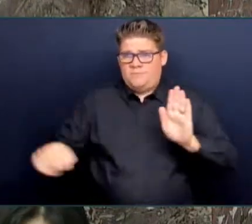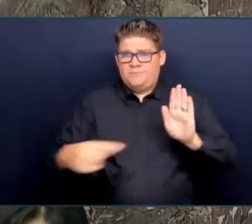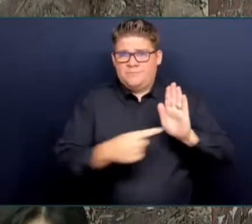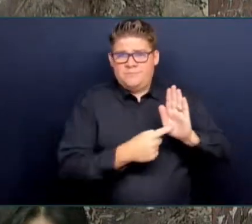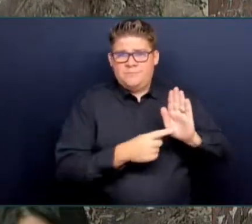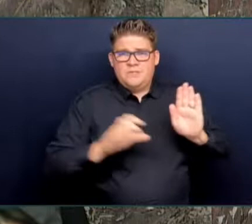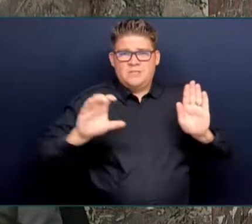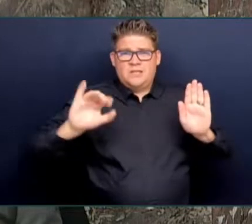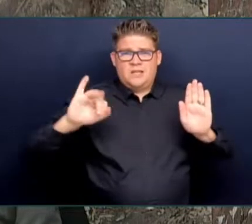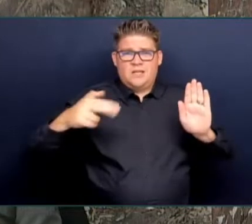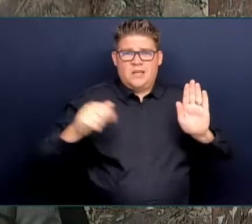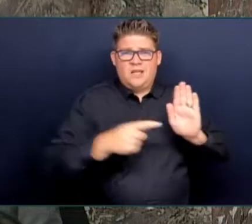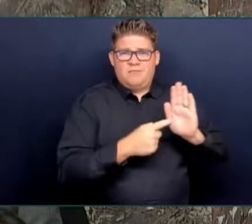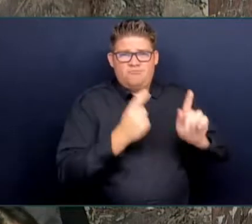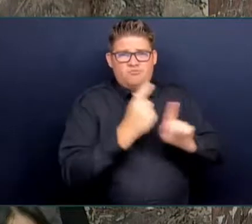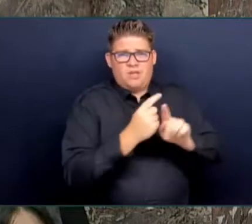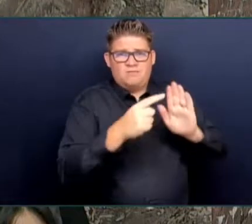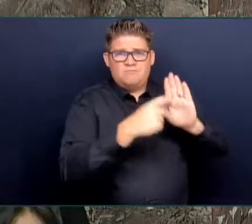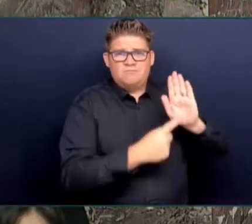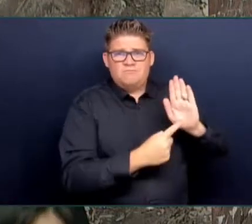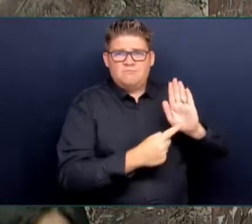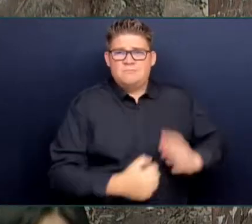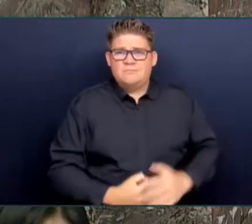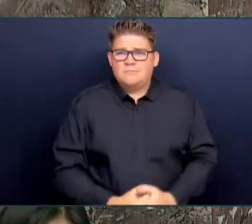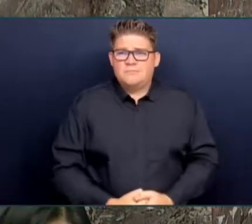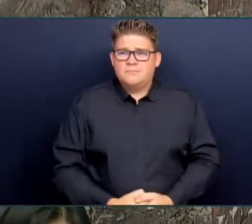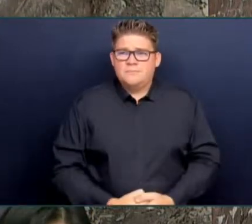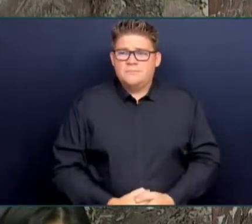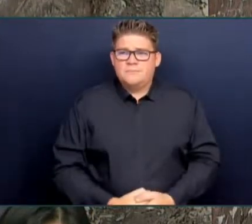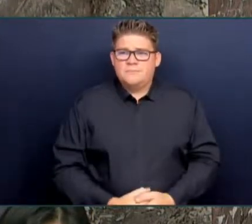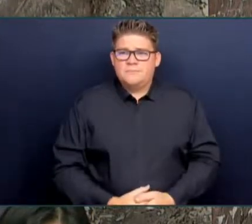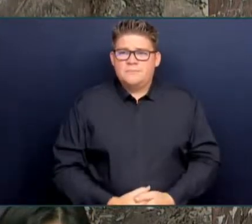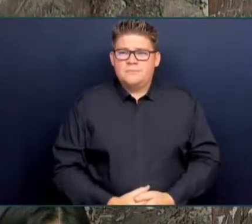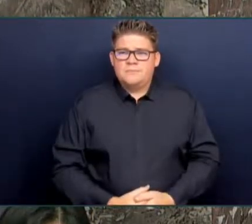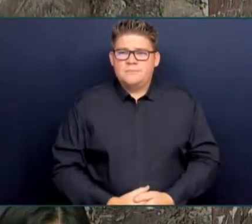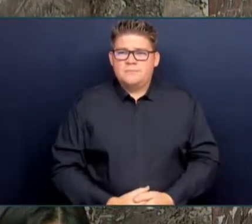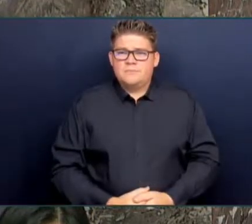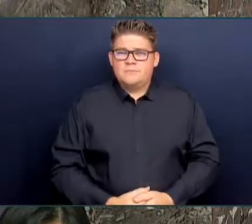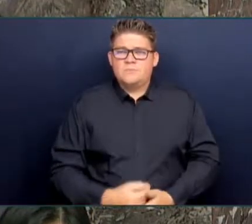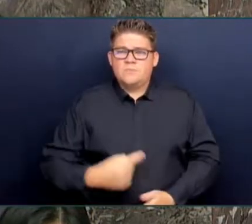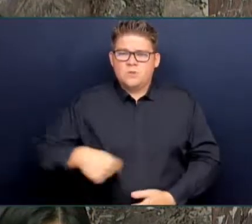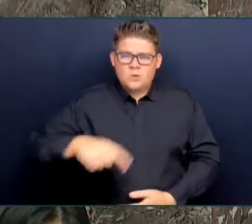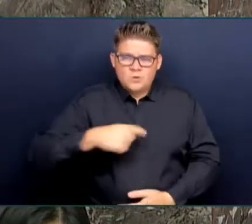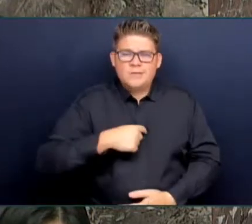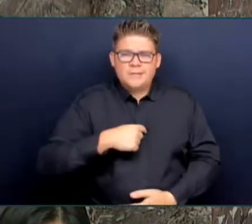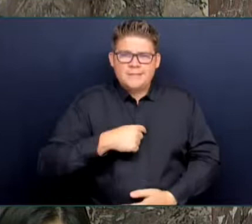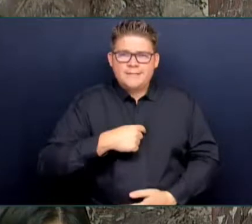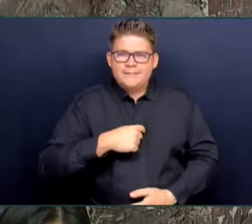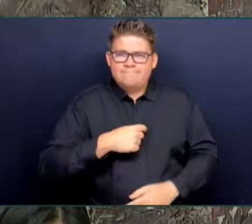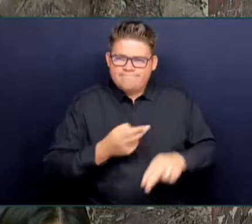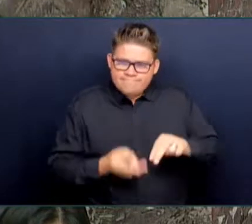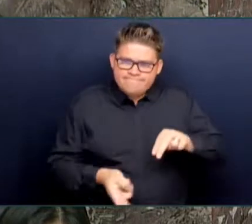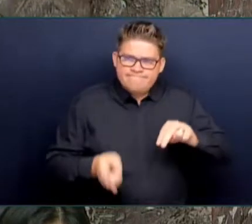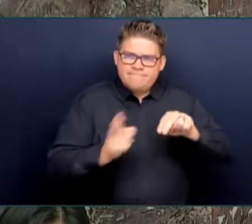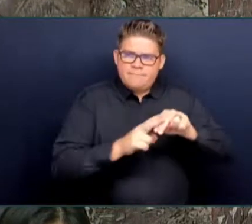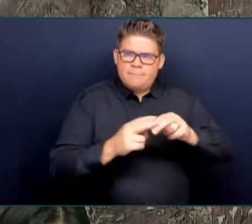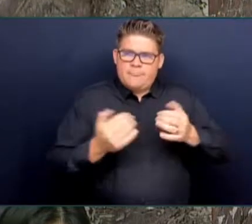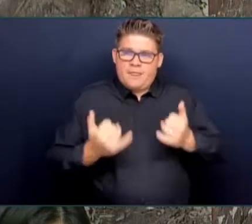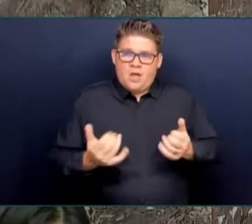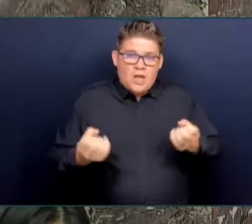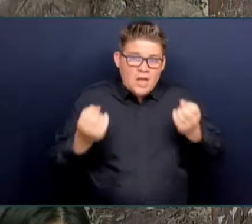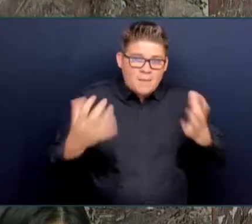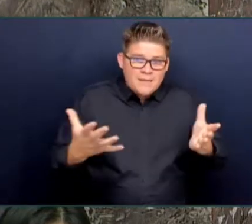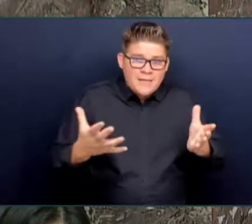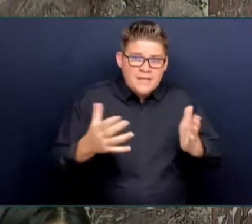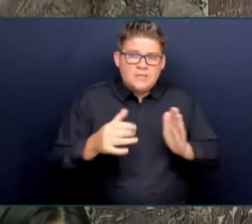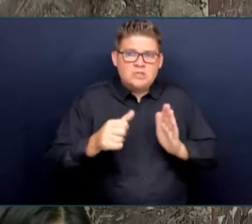One of the reasons why we are increasing the number of surgeries, increasing the number of diagnostic exams,